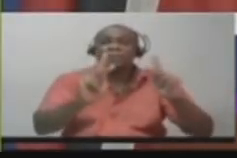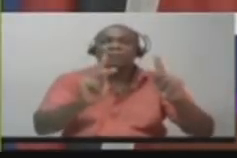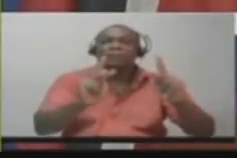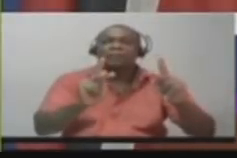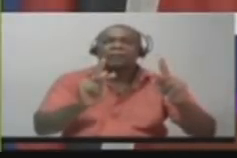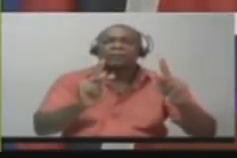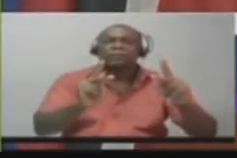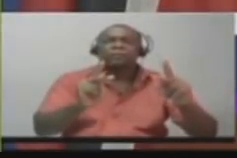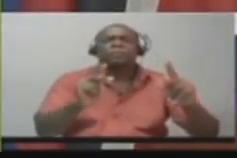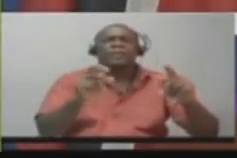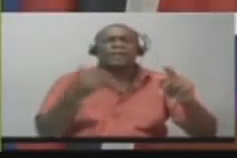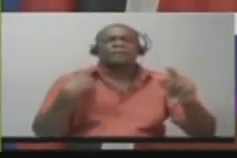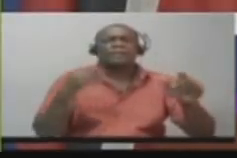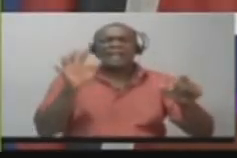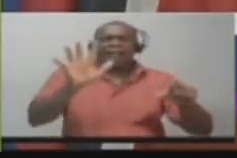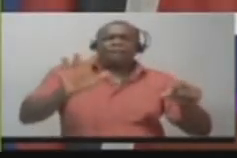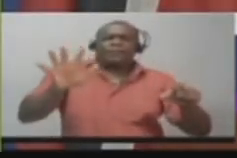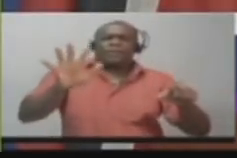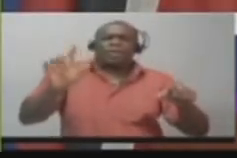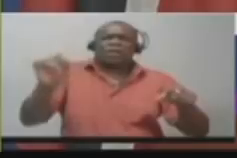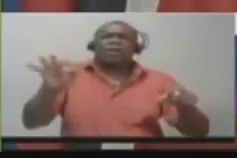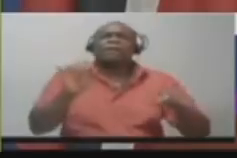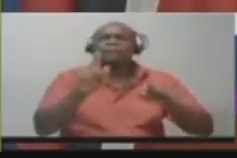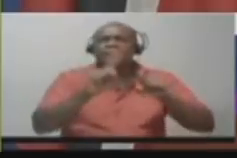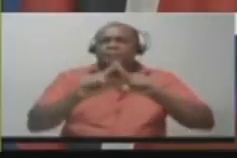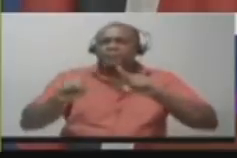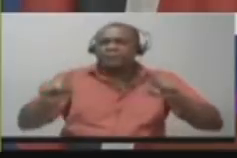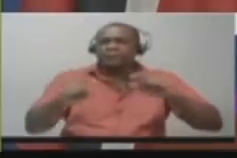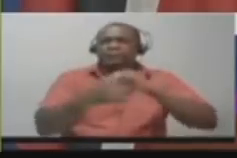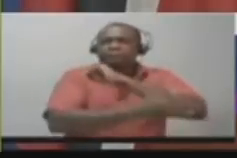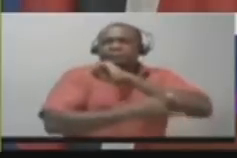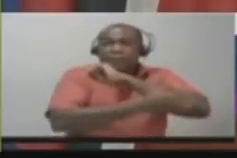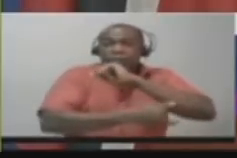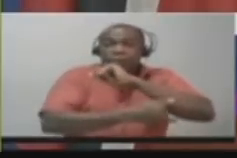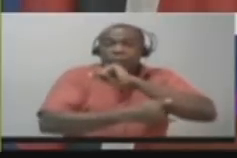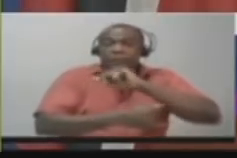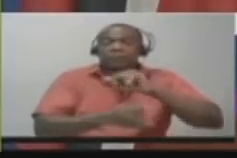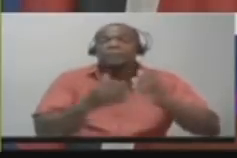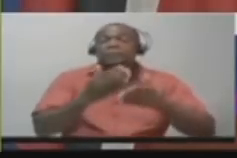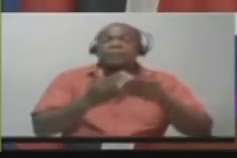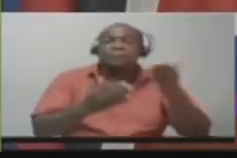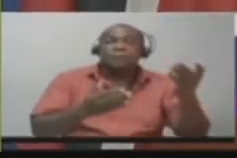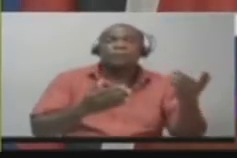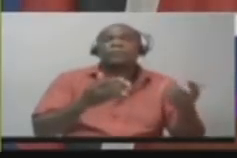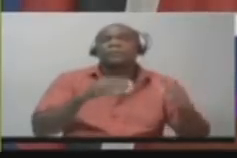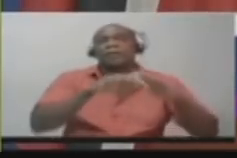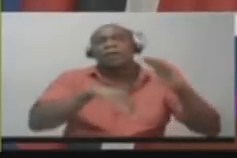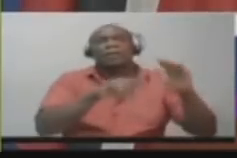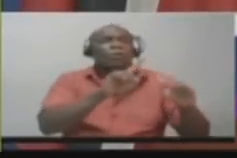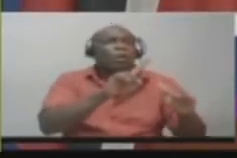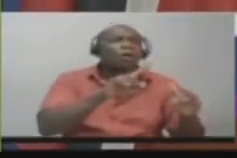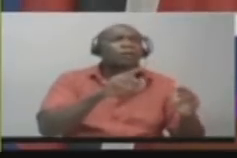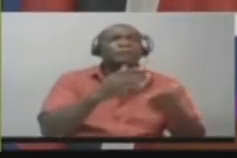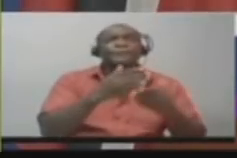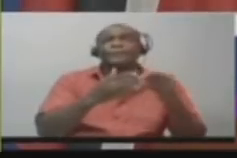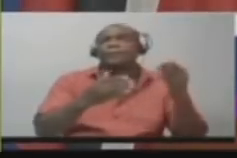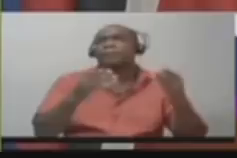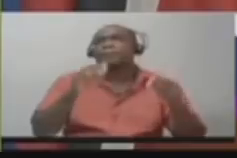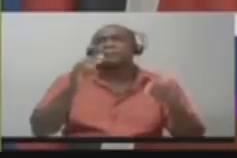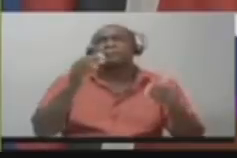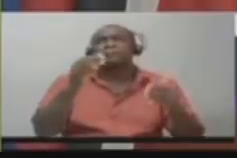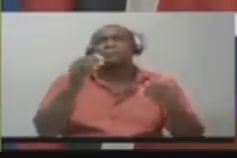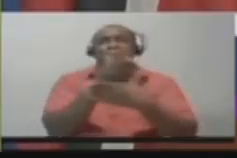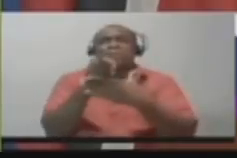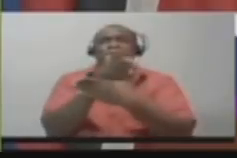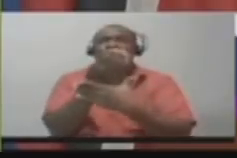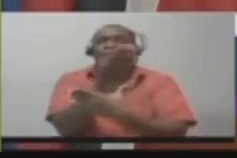countries. Some countries are less than 1. Some countries are over 14 or 15 in terms of a case fatality rate. So you have to take it in context.